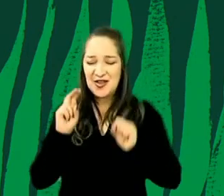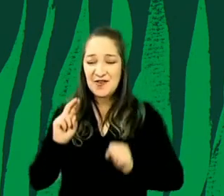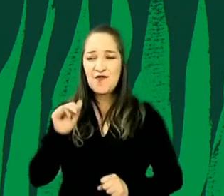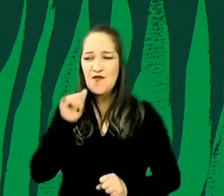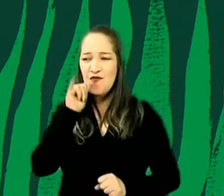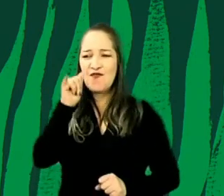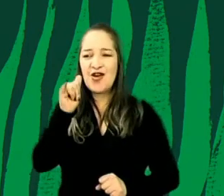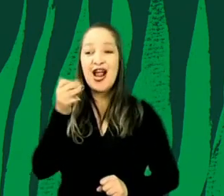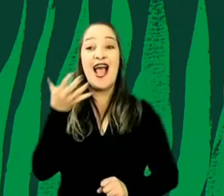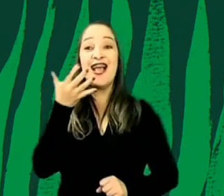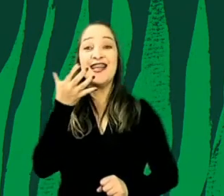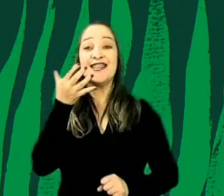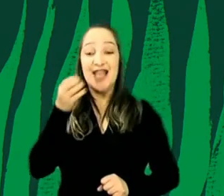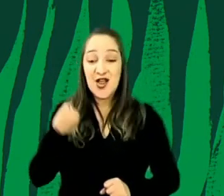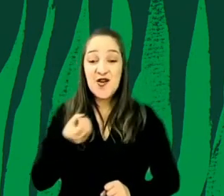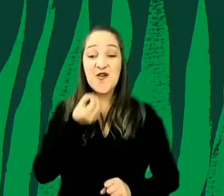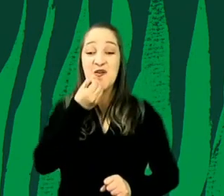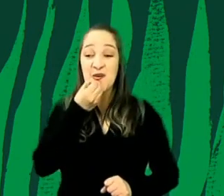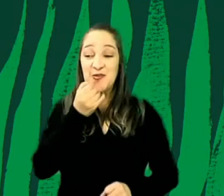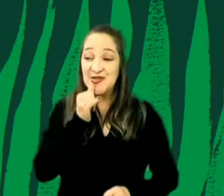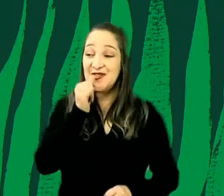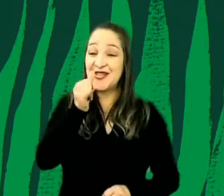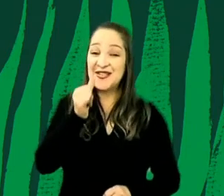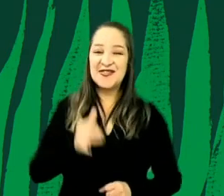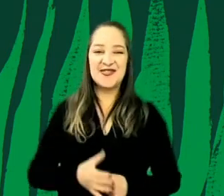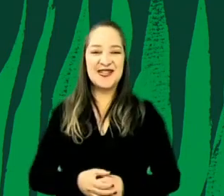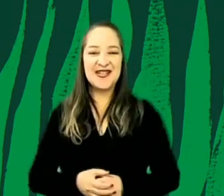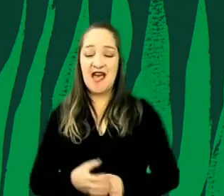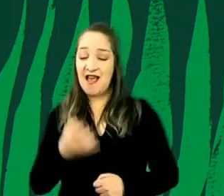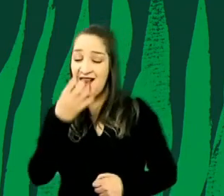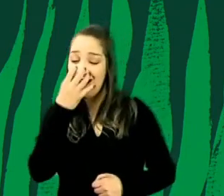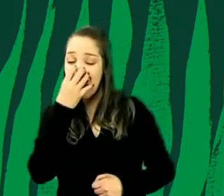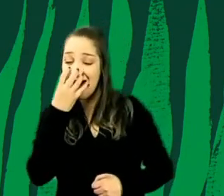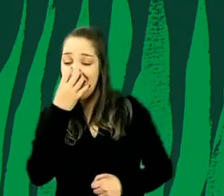say the dogs bark and the caravan passes.